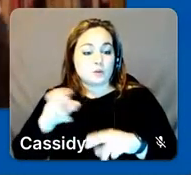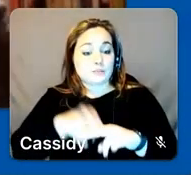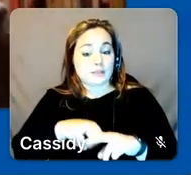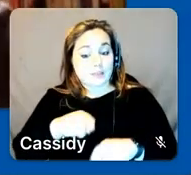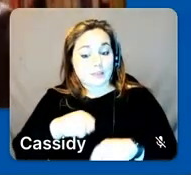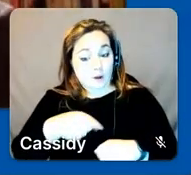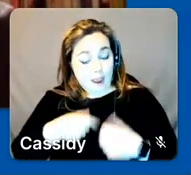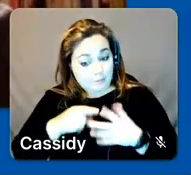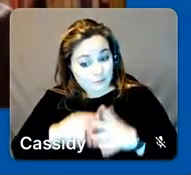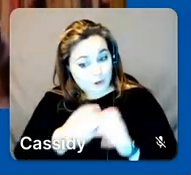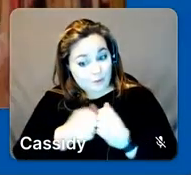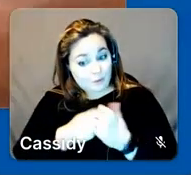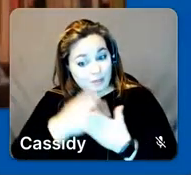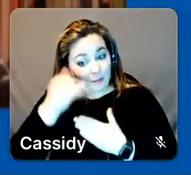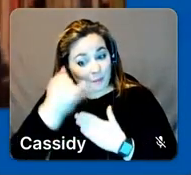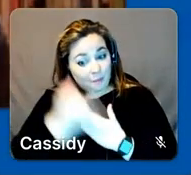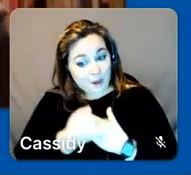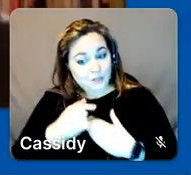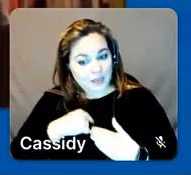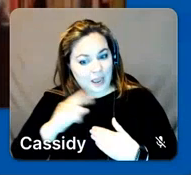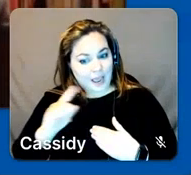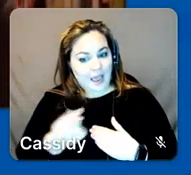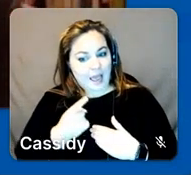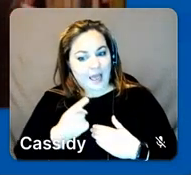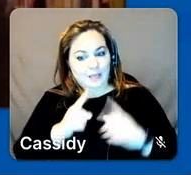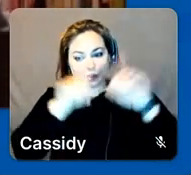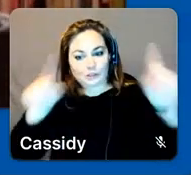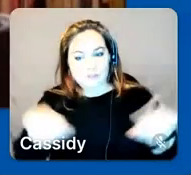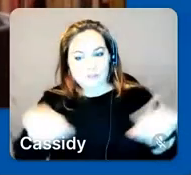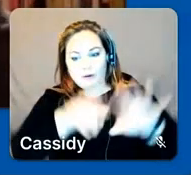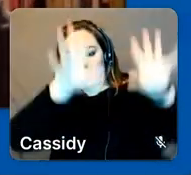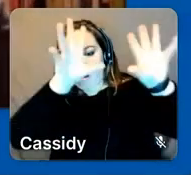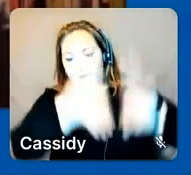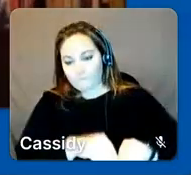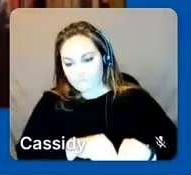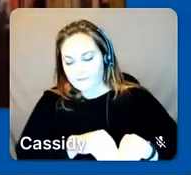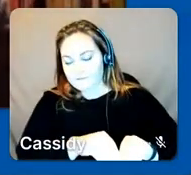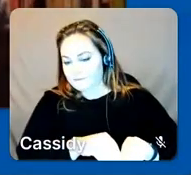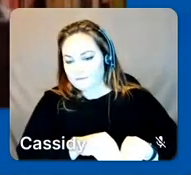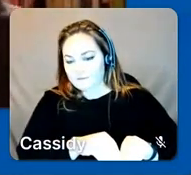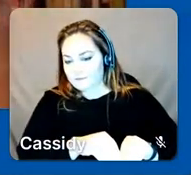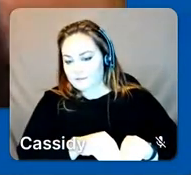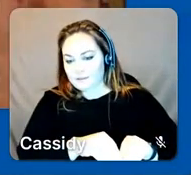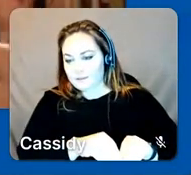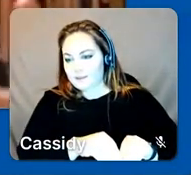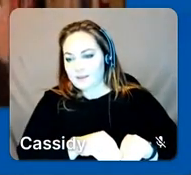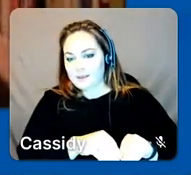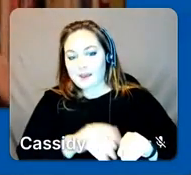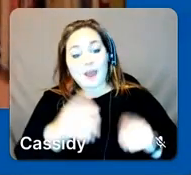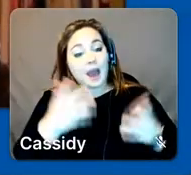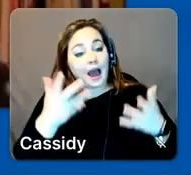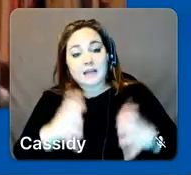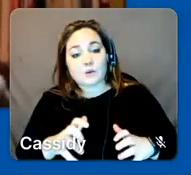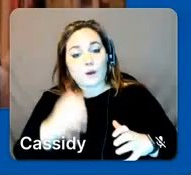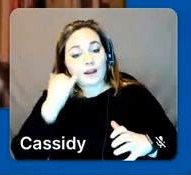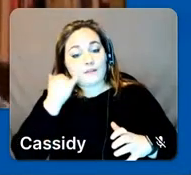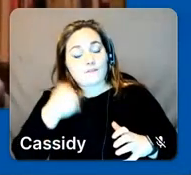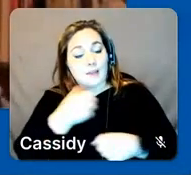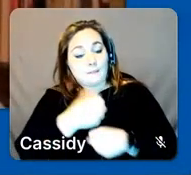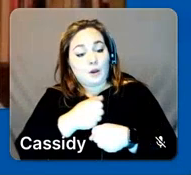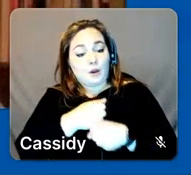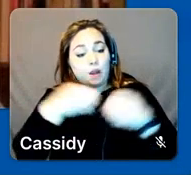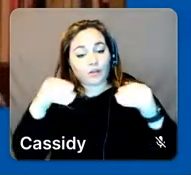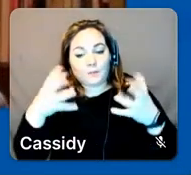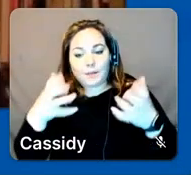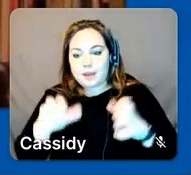I'm starting out on a project, I'll just turn the screen completely off. And I think of it as, because I don't want anybody, if I'm in a coffee shop, I don't want anybody to